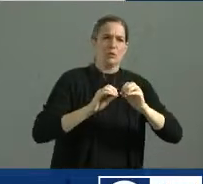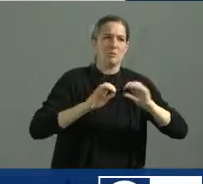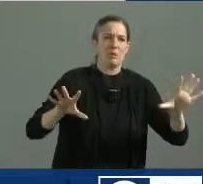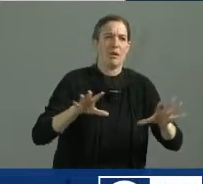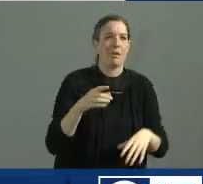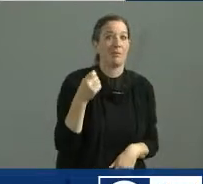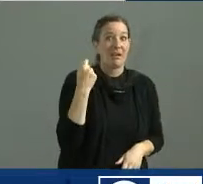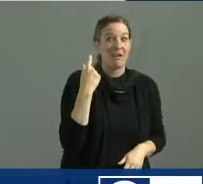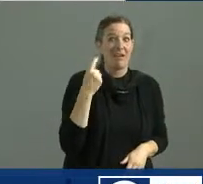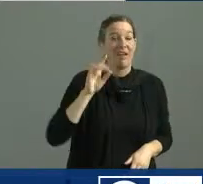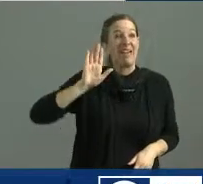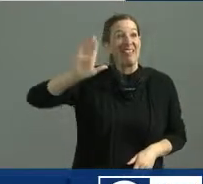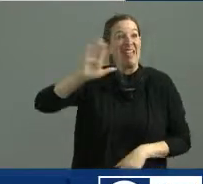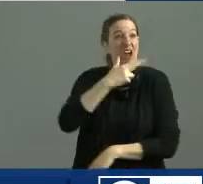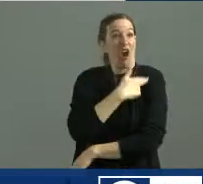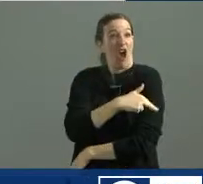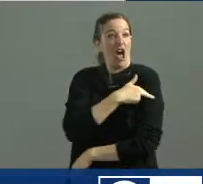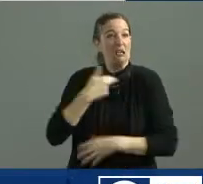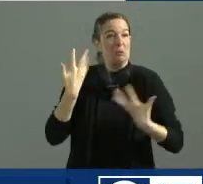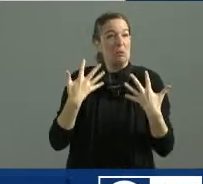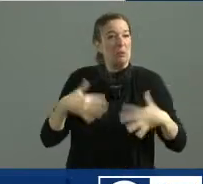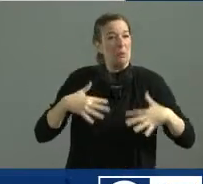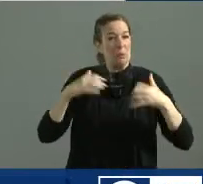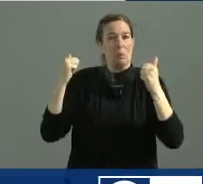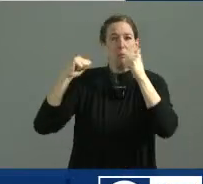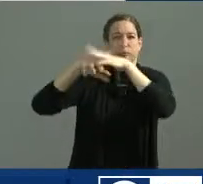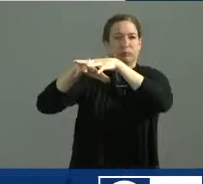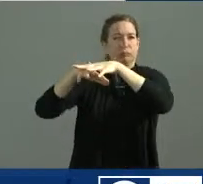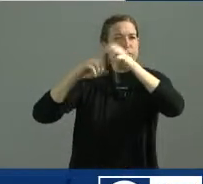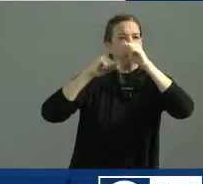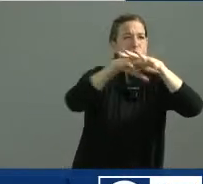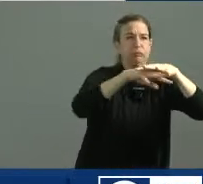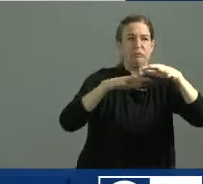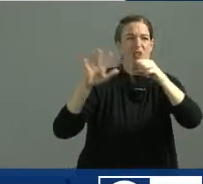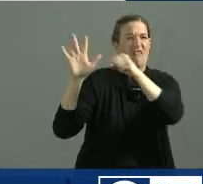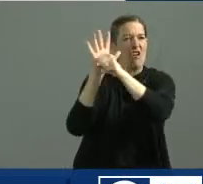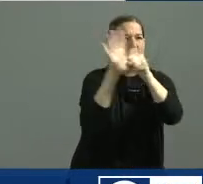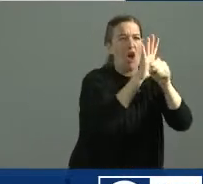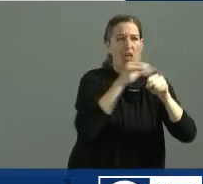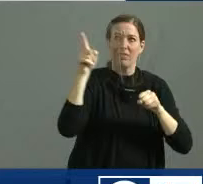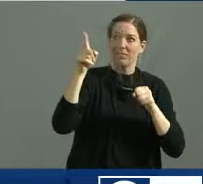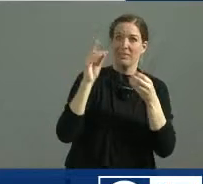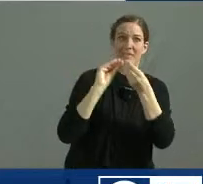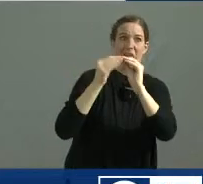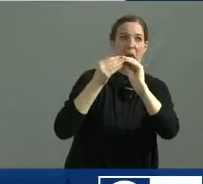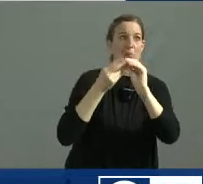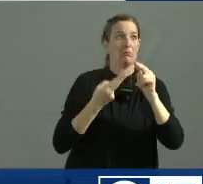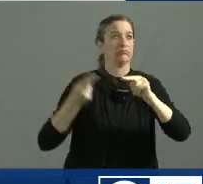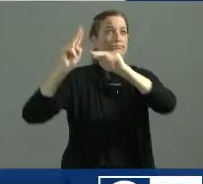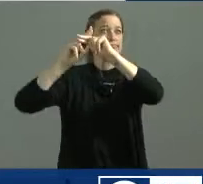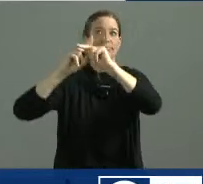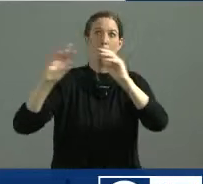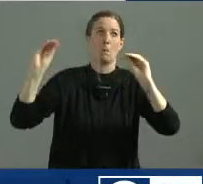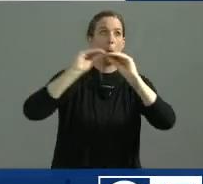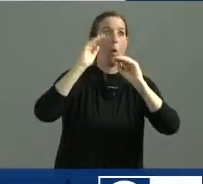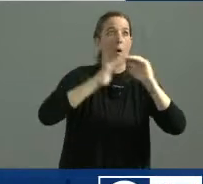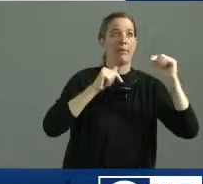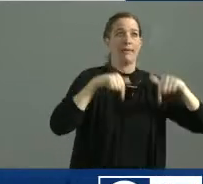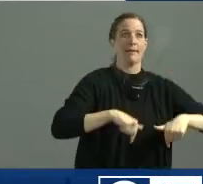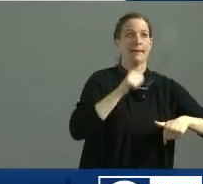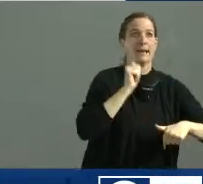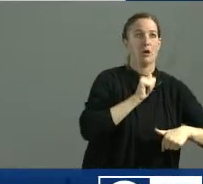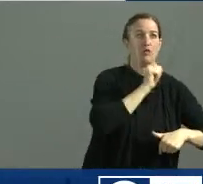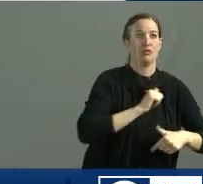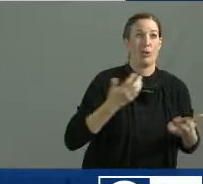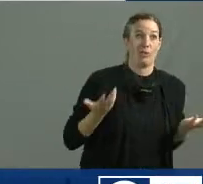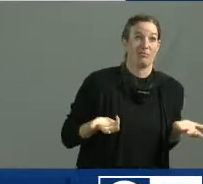even got less hospital capacity and higher numbers than Arizona. So I think, we're really